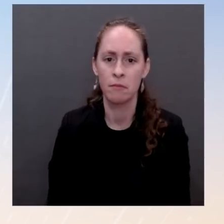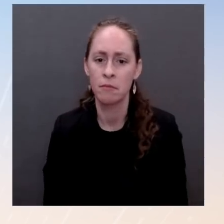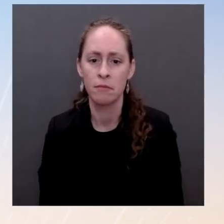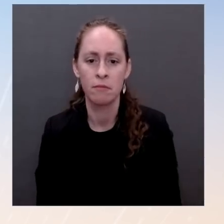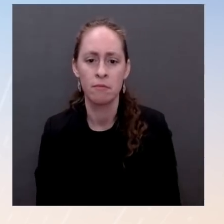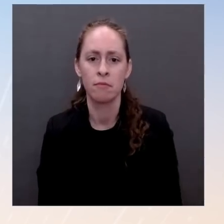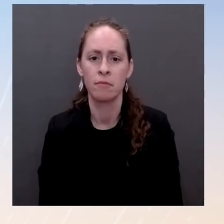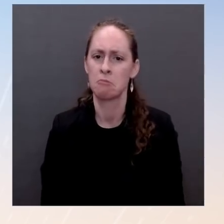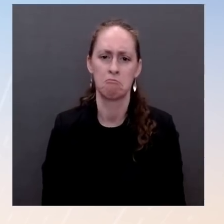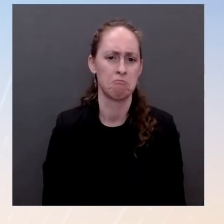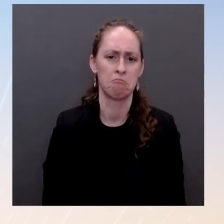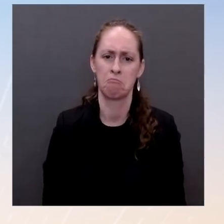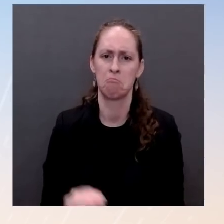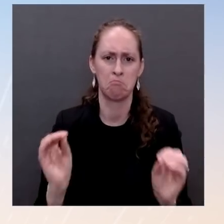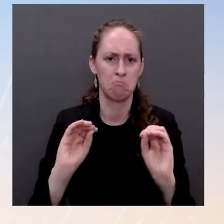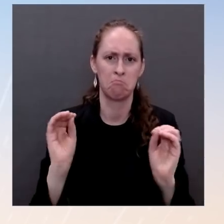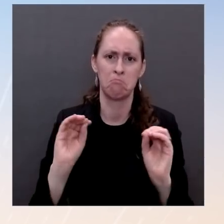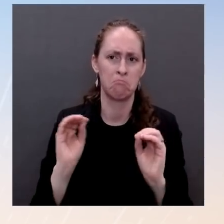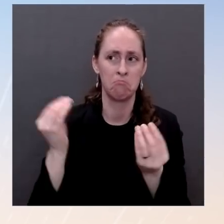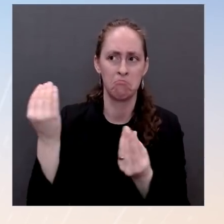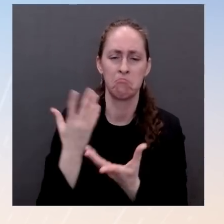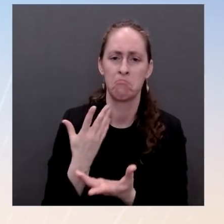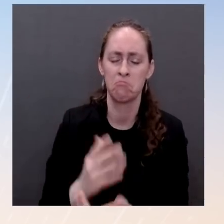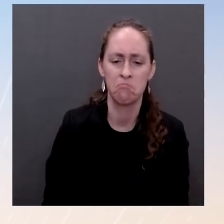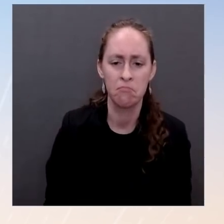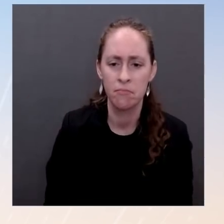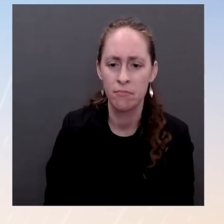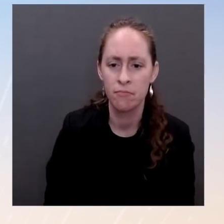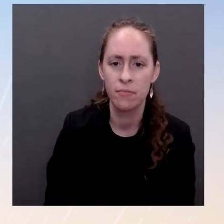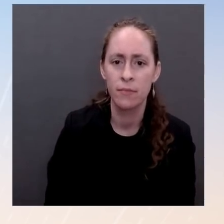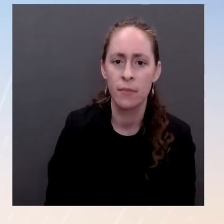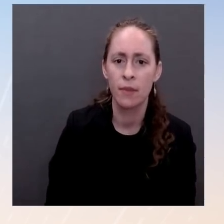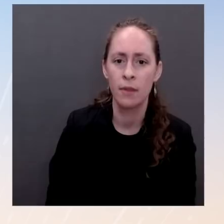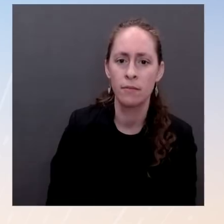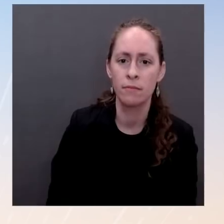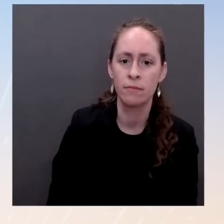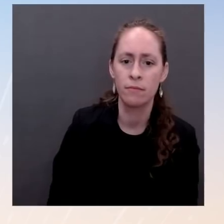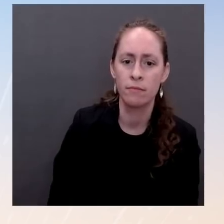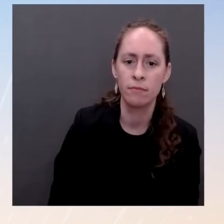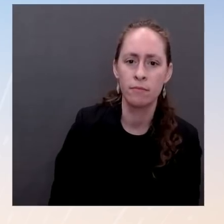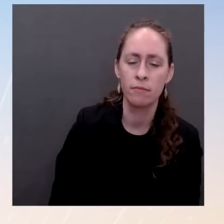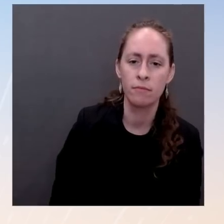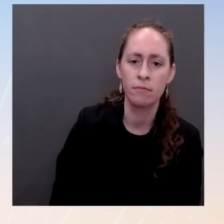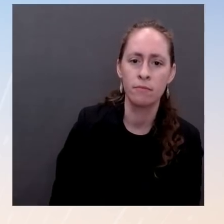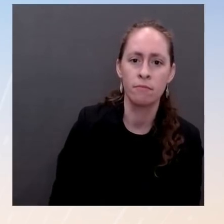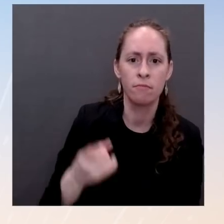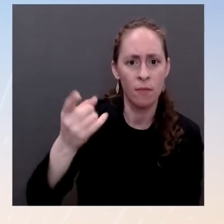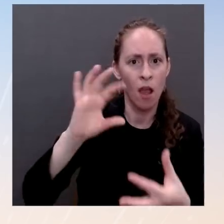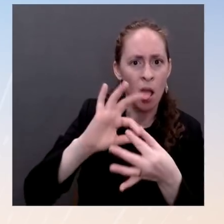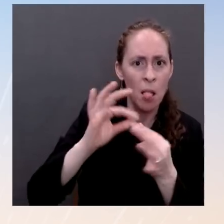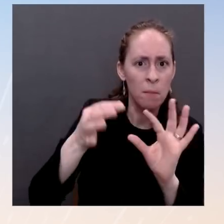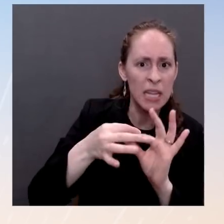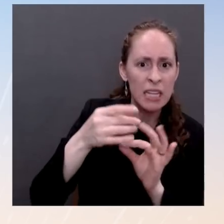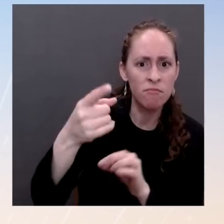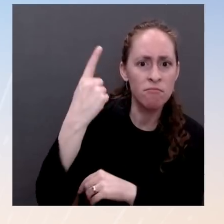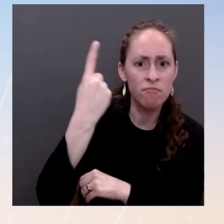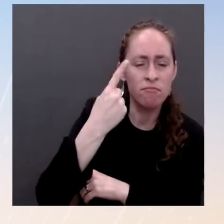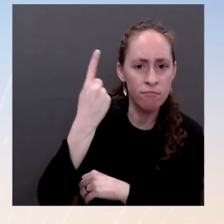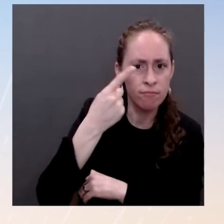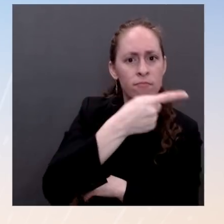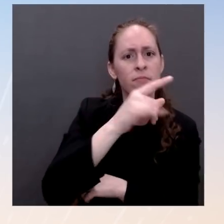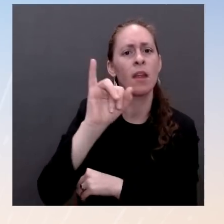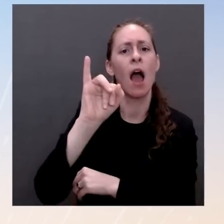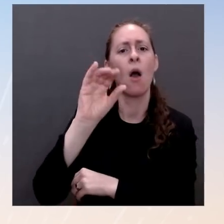Olympics question. Yeah. Does the administration have any reaction to the IOC's decision to allow Russian figure skater, and what's her name, Kamila